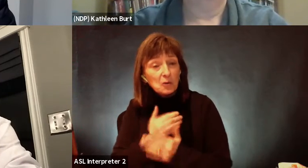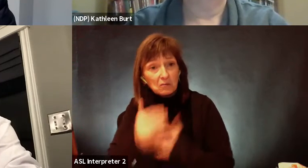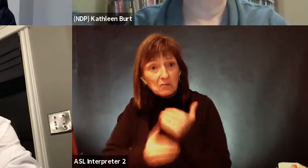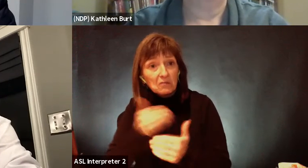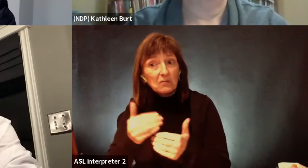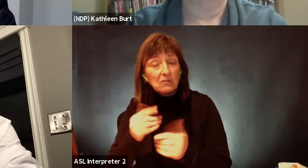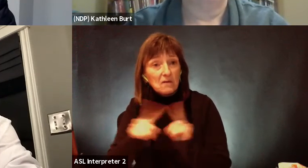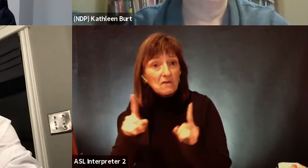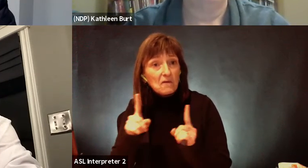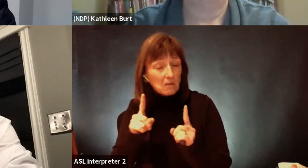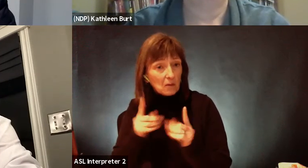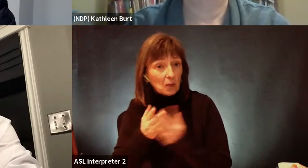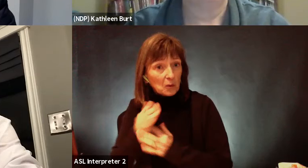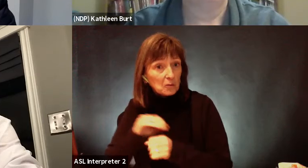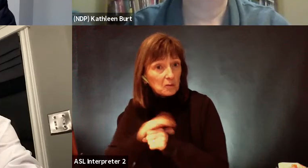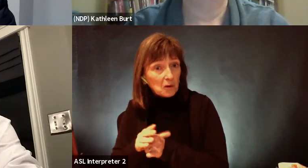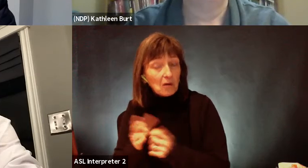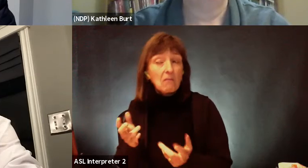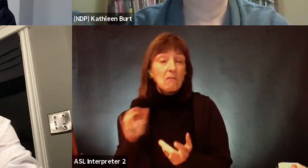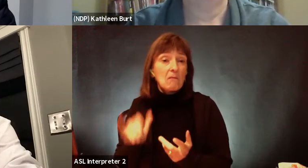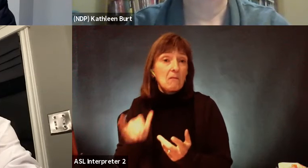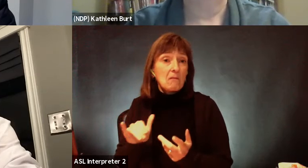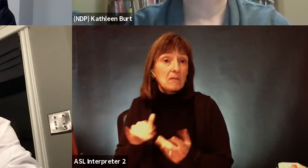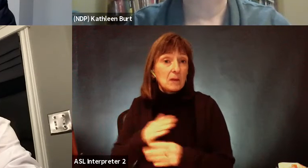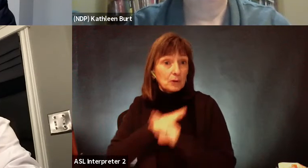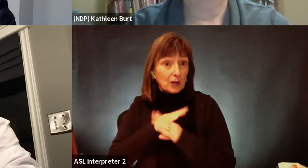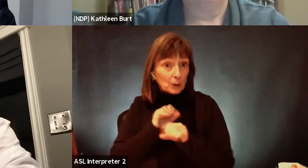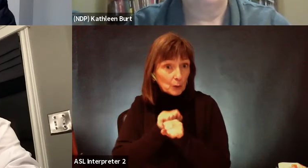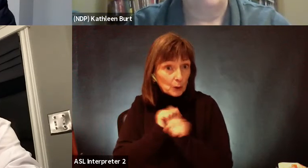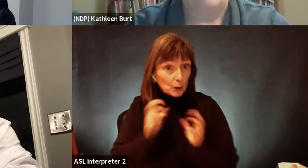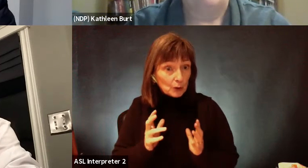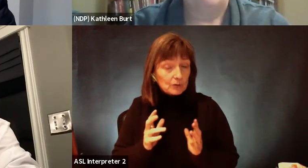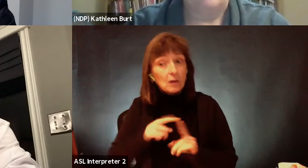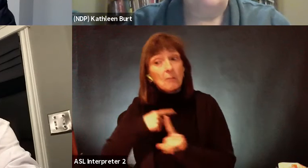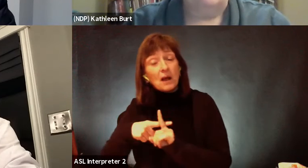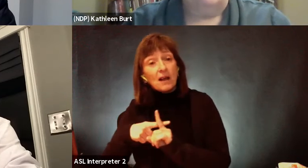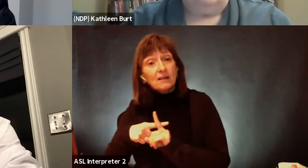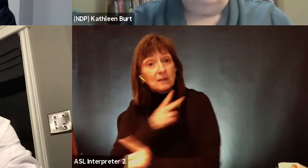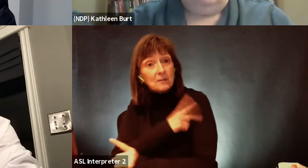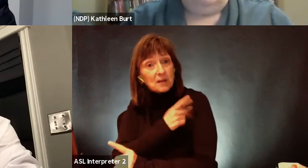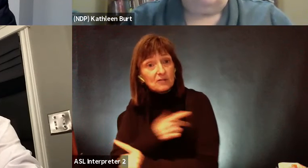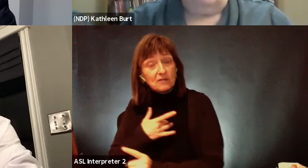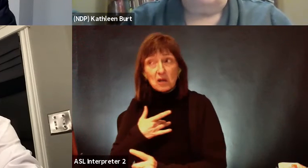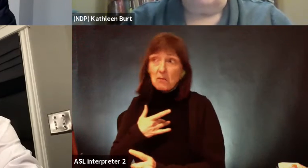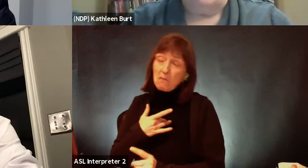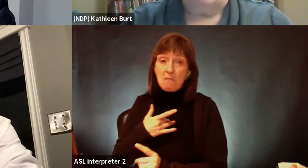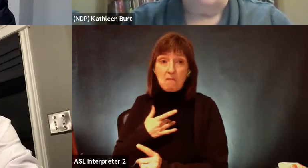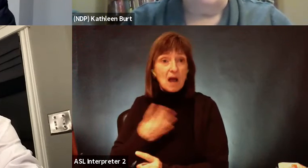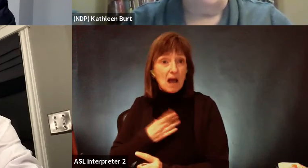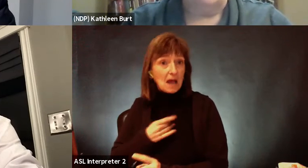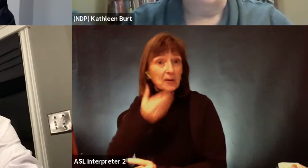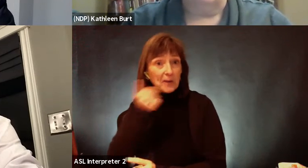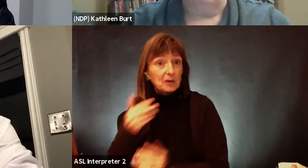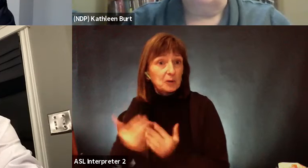only to protect the workers, but because they're more efficient for the patient as well. So we've certainly seen